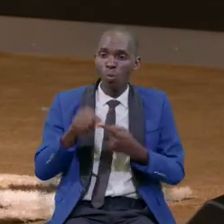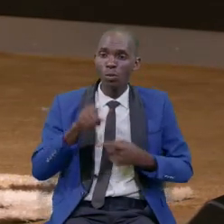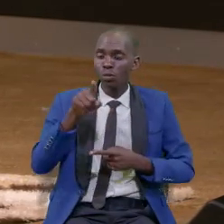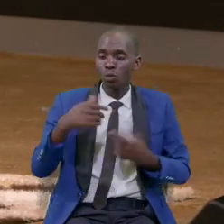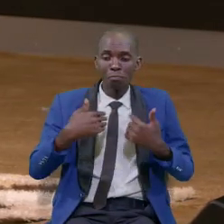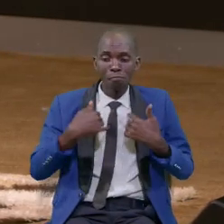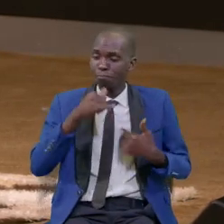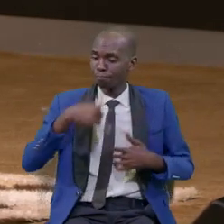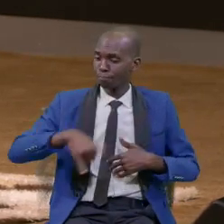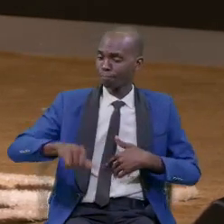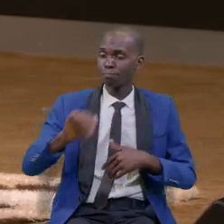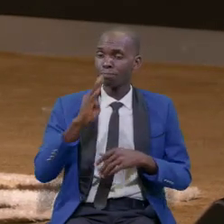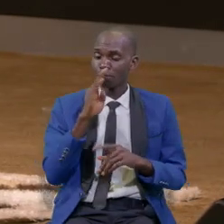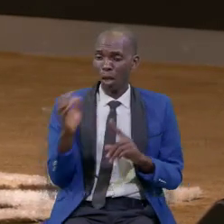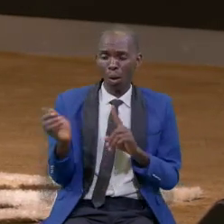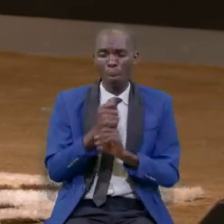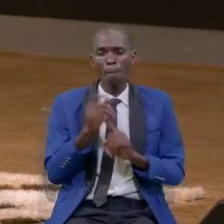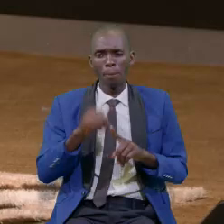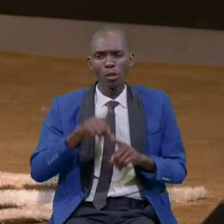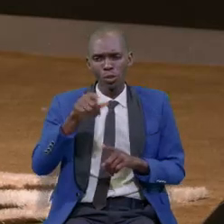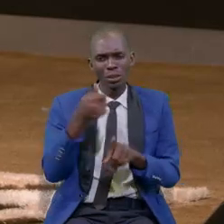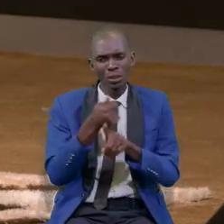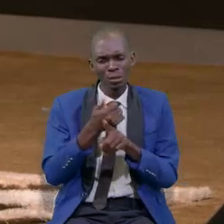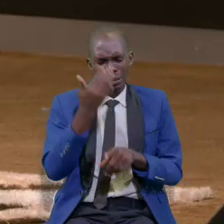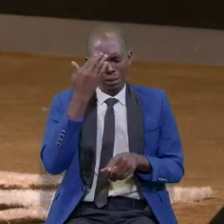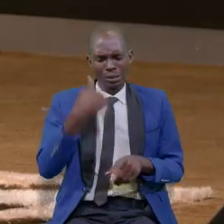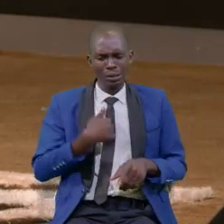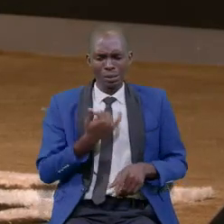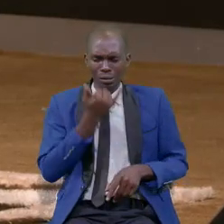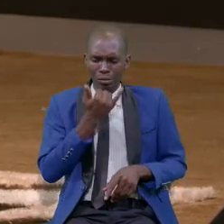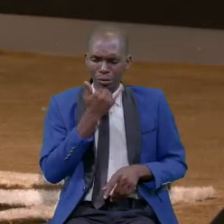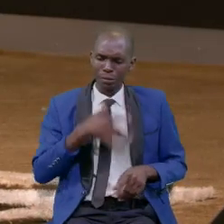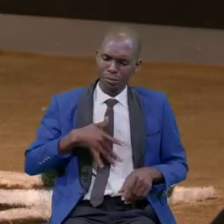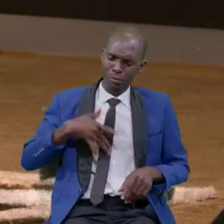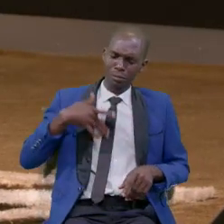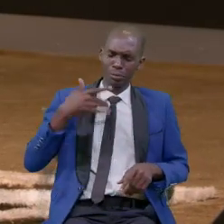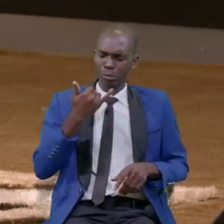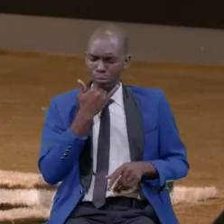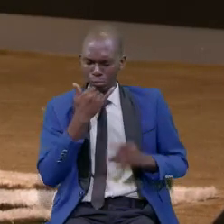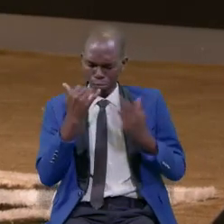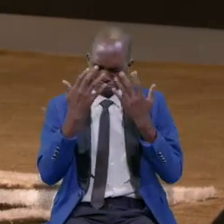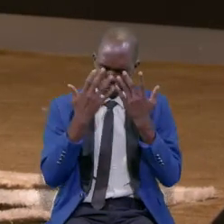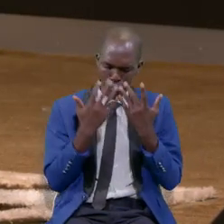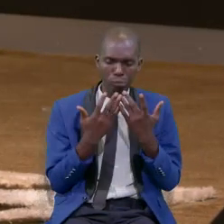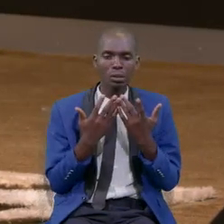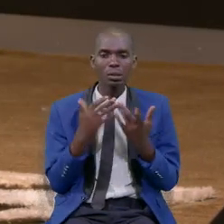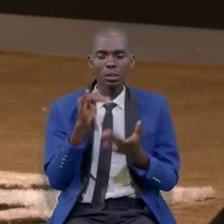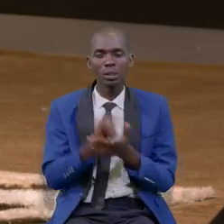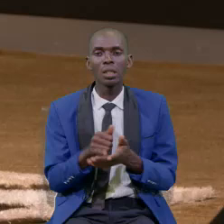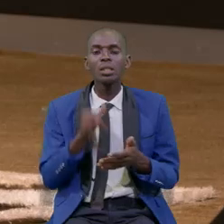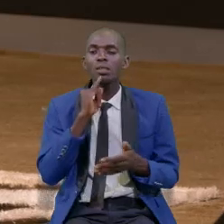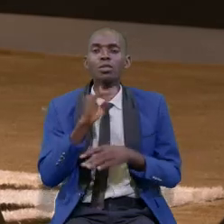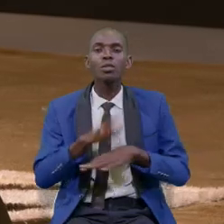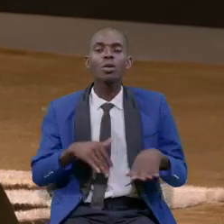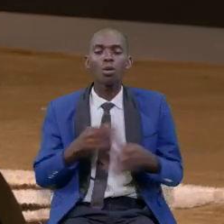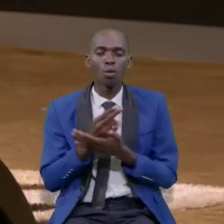sorrow that leads you to repentance, and then you have the salvation of the Lord. James